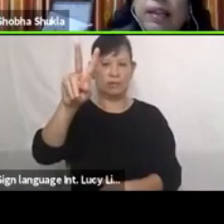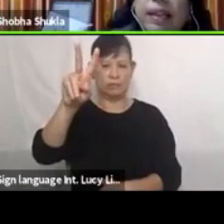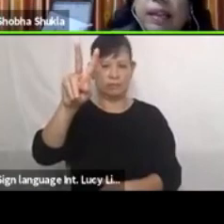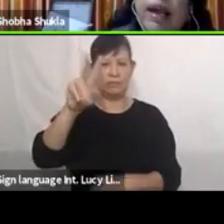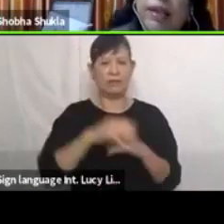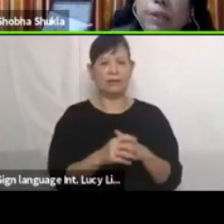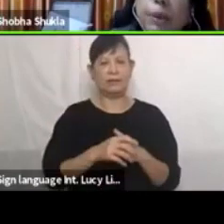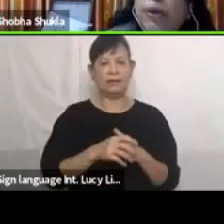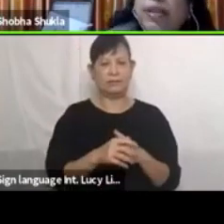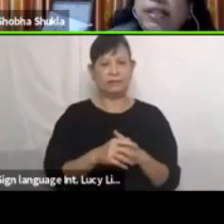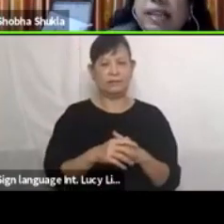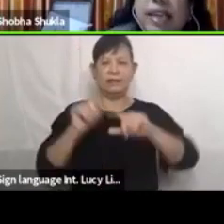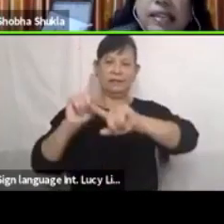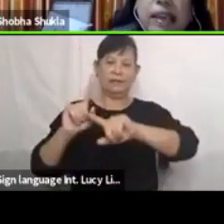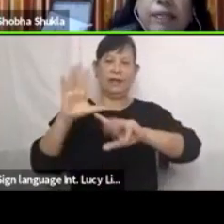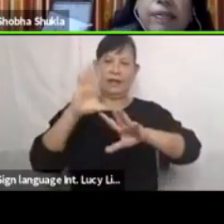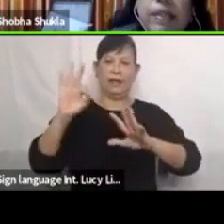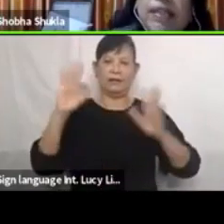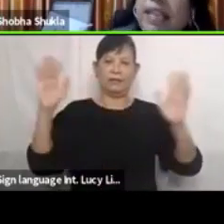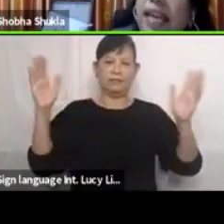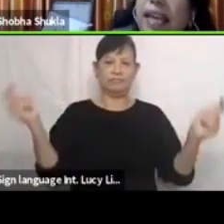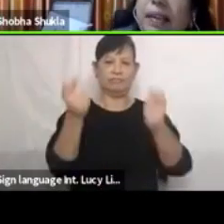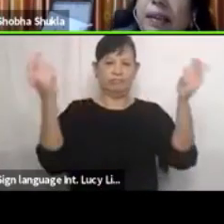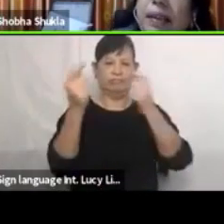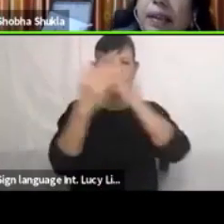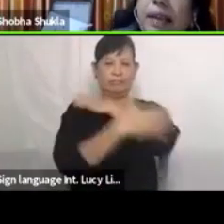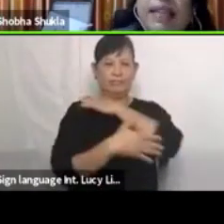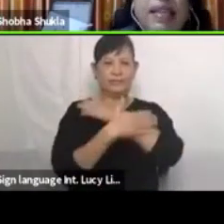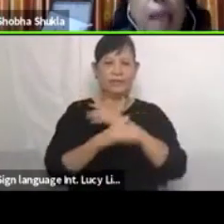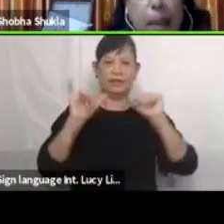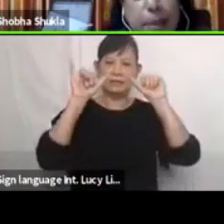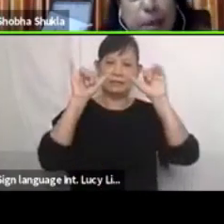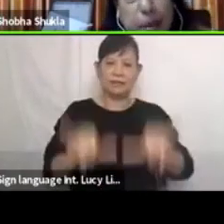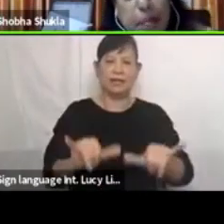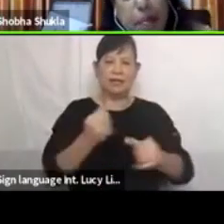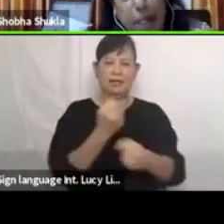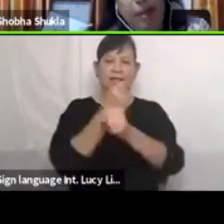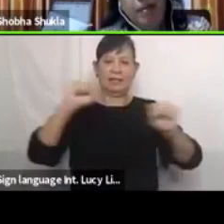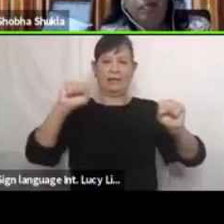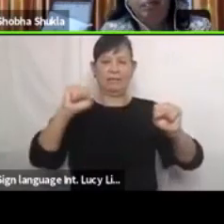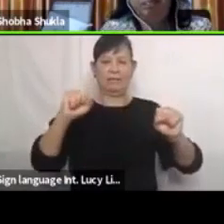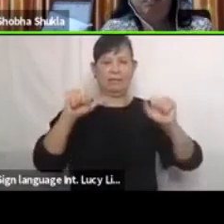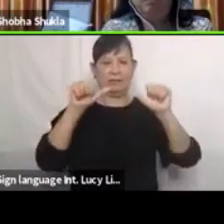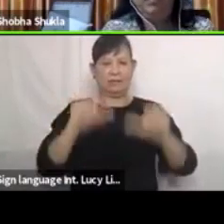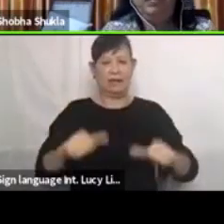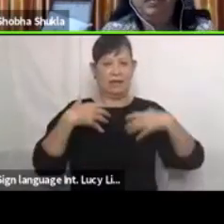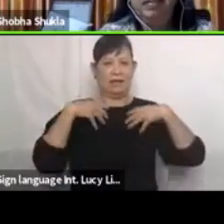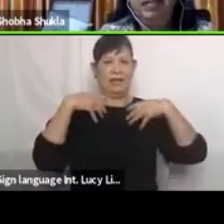Till and so, stay safe, stay healthy, and stay happy. Bye-bye.